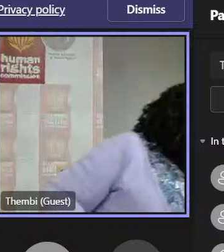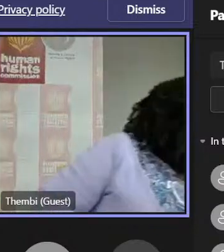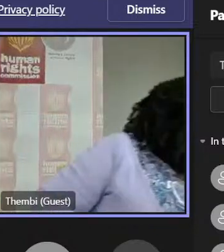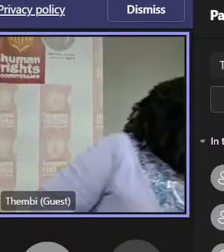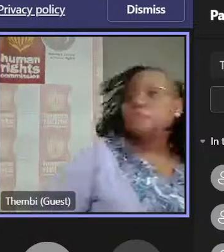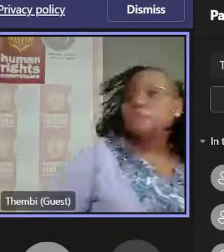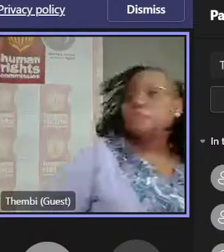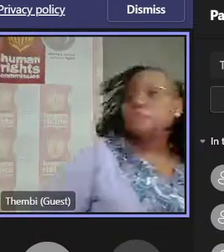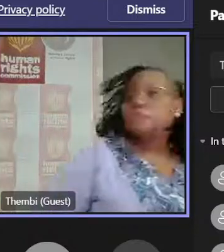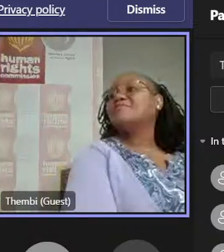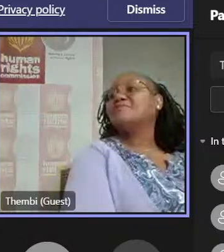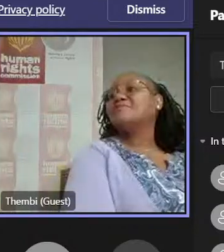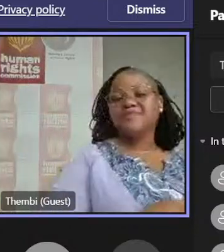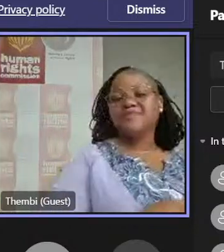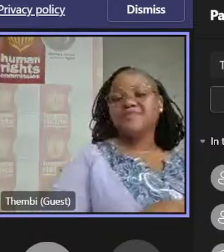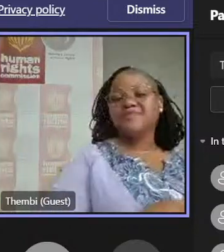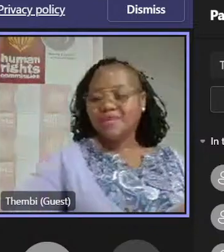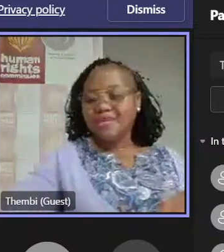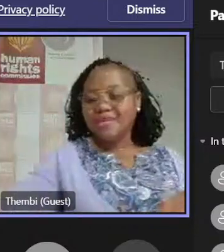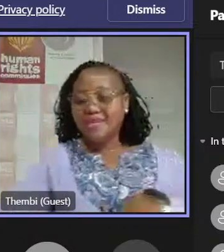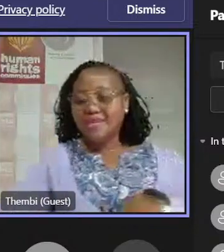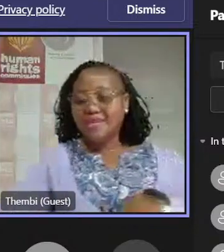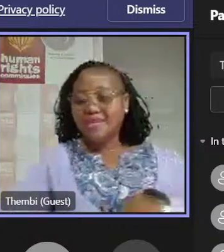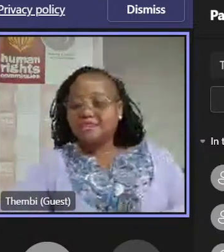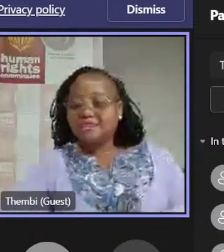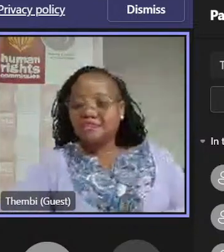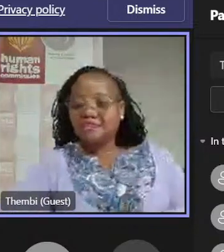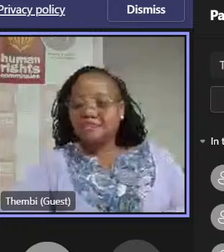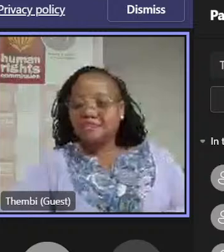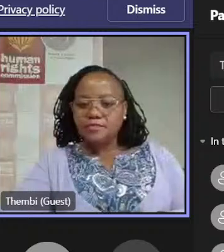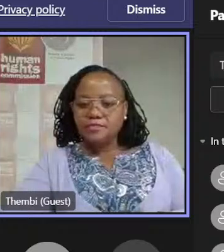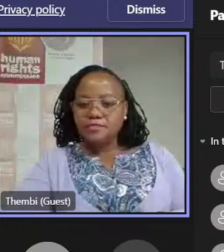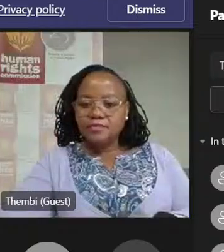Prof, if you can maybe just mute that one.